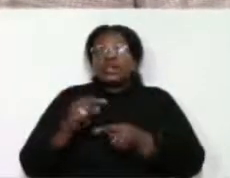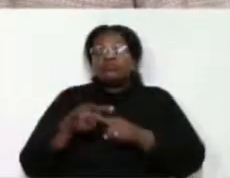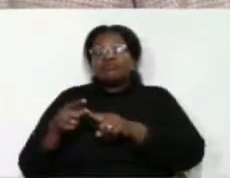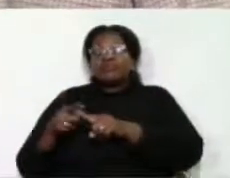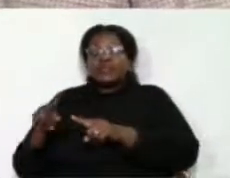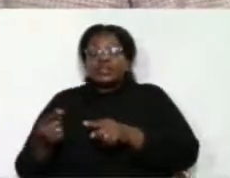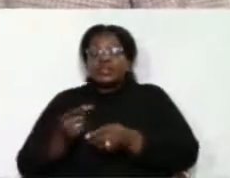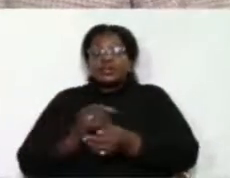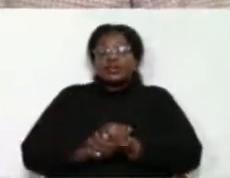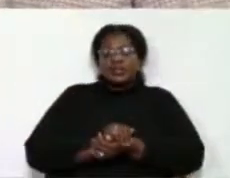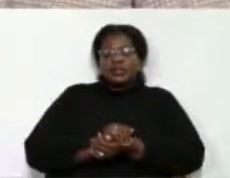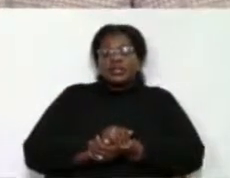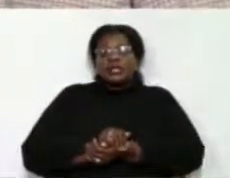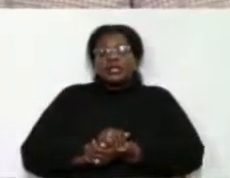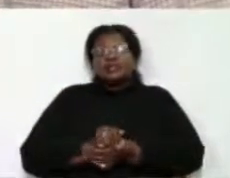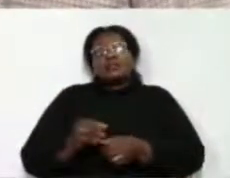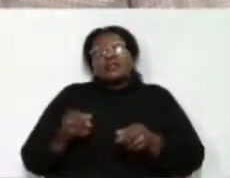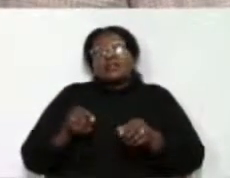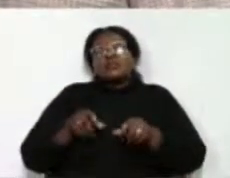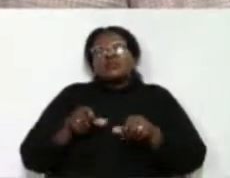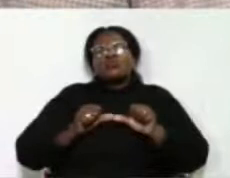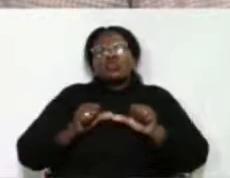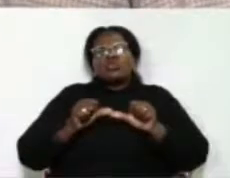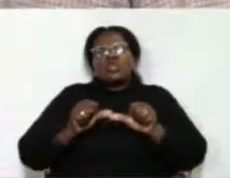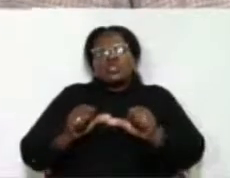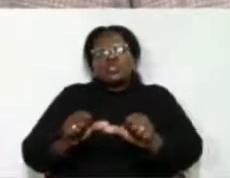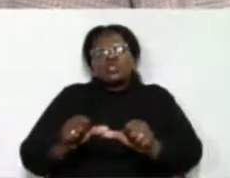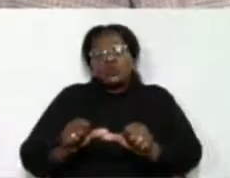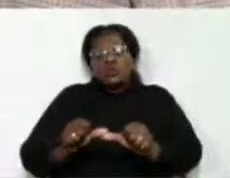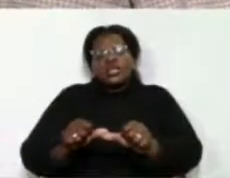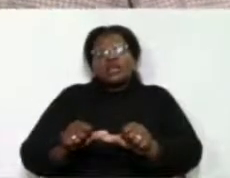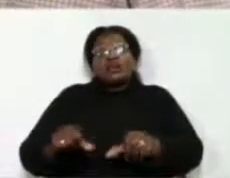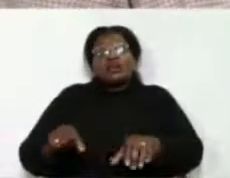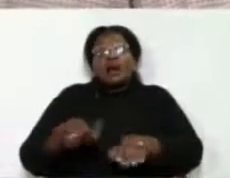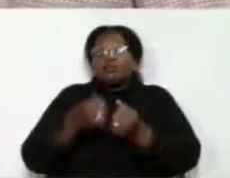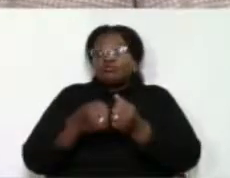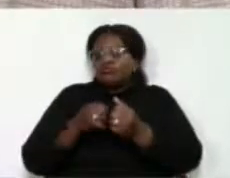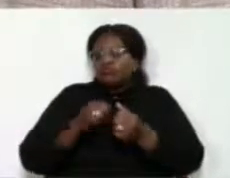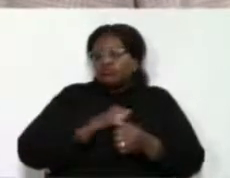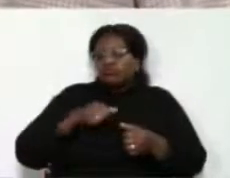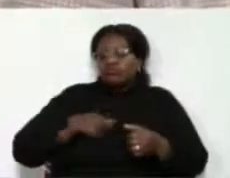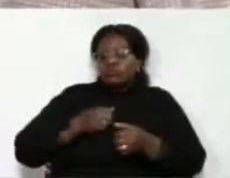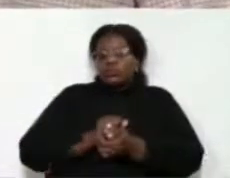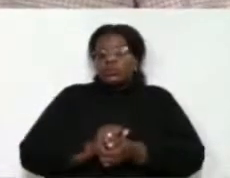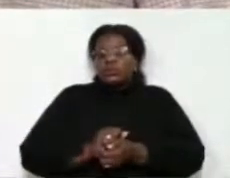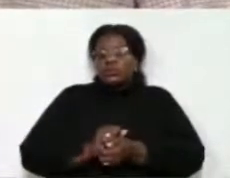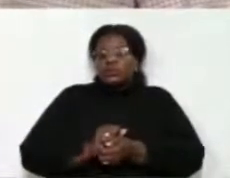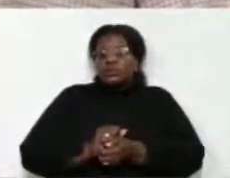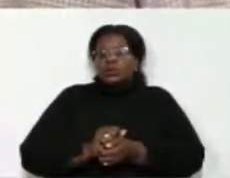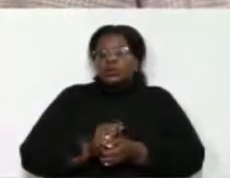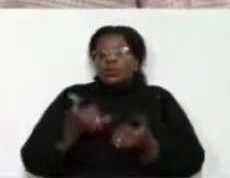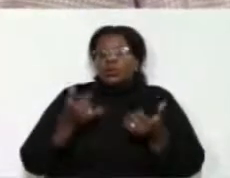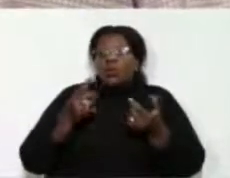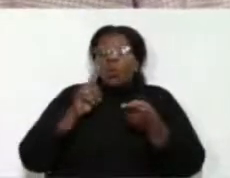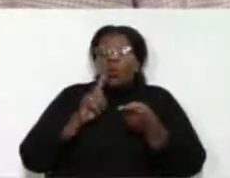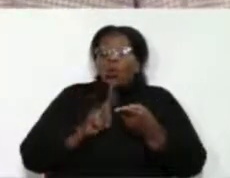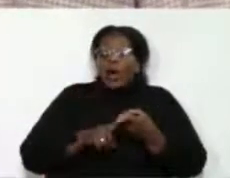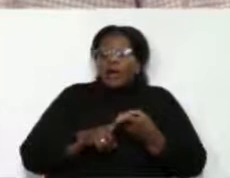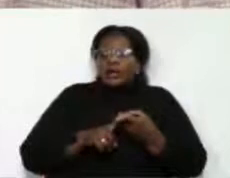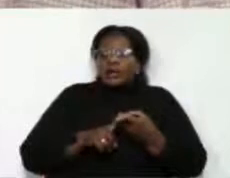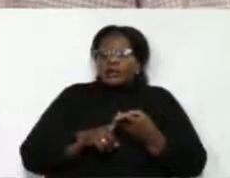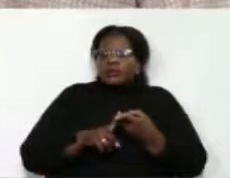yours. It's going to lead to friction. And one of us has a lack of commitment, and the other one, or maybe the same